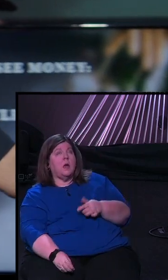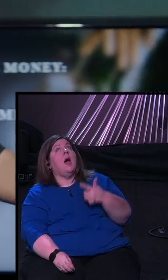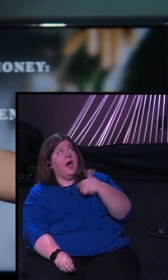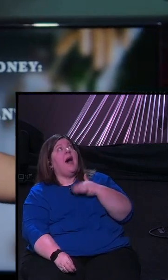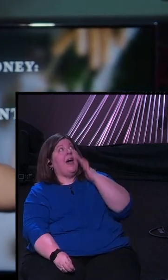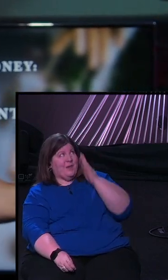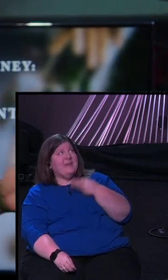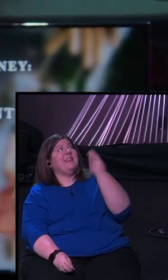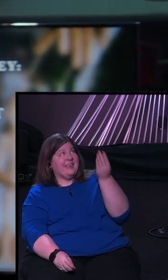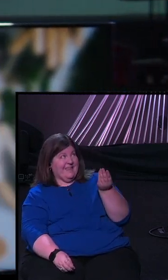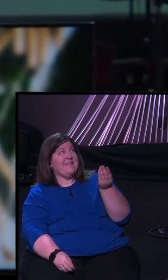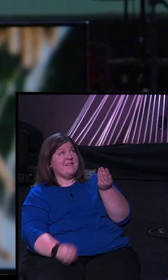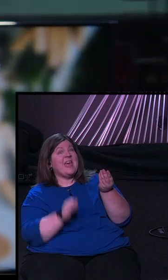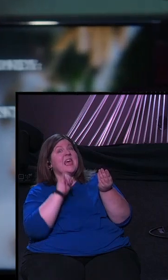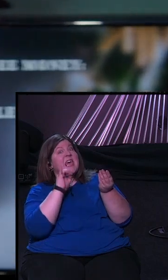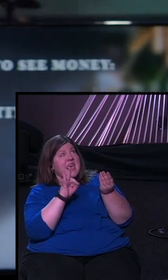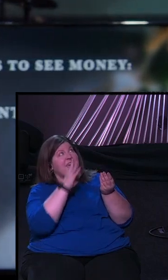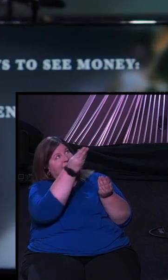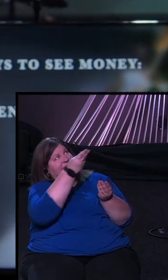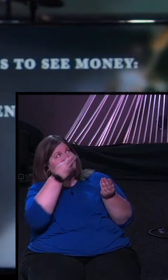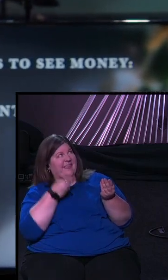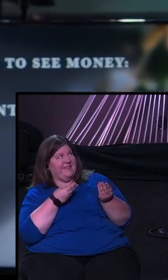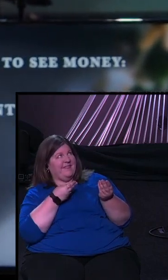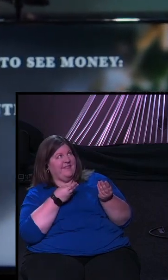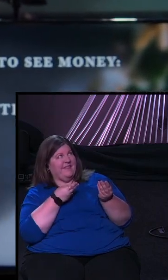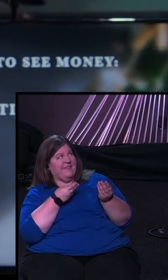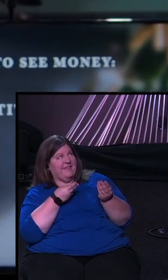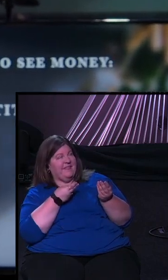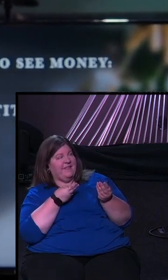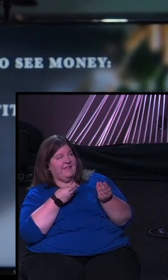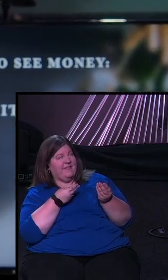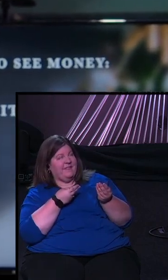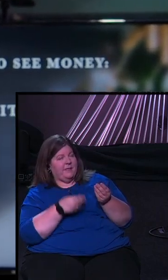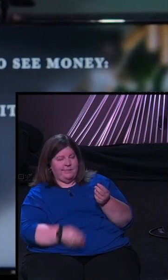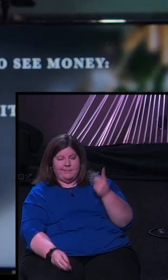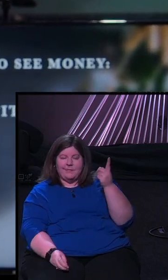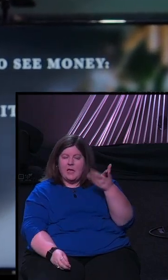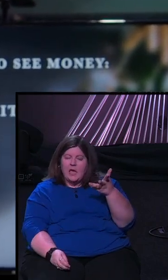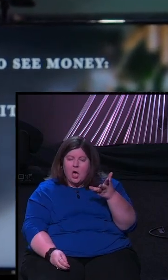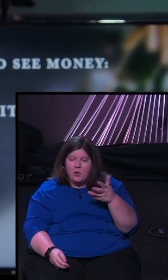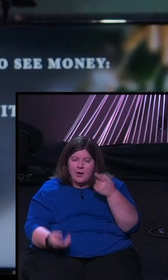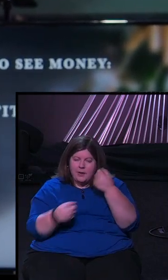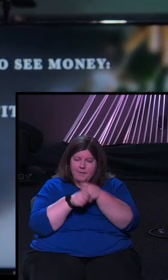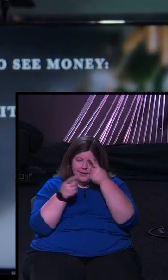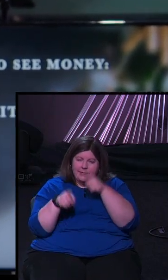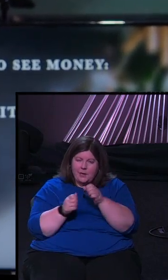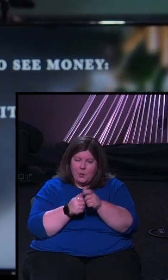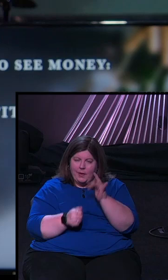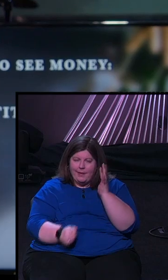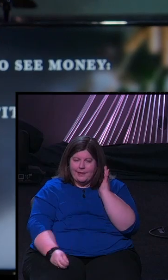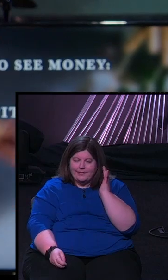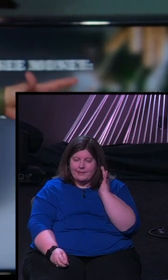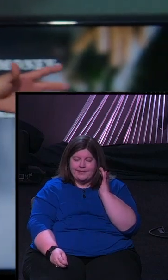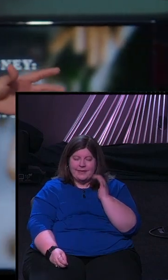you this if you give me that. God made a deal with us. It was just a very one-sided